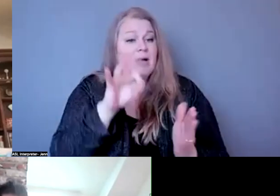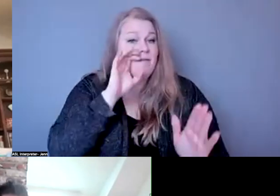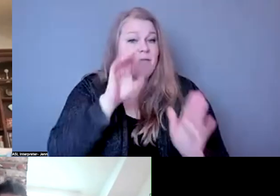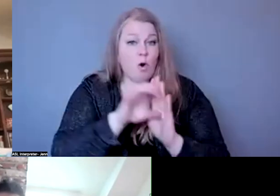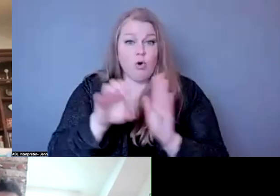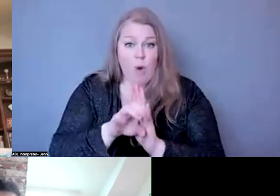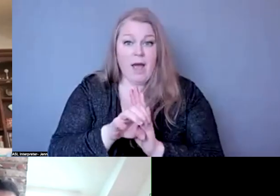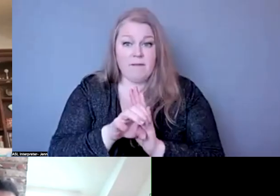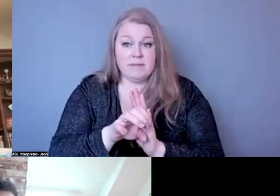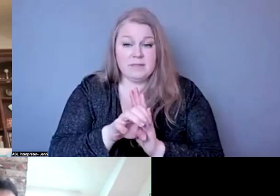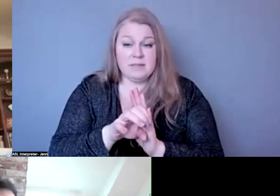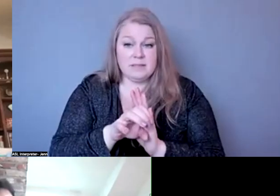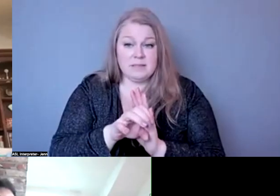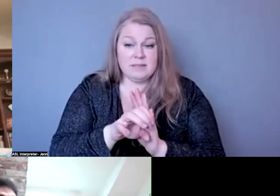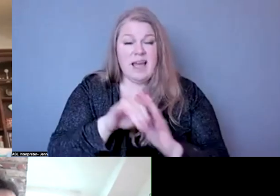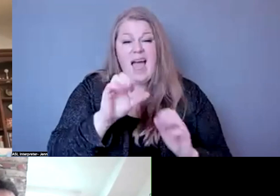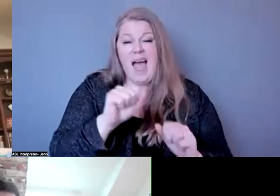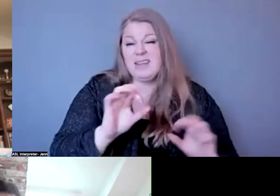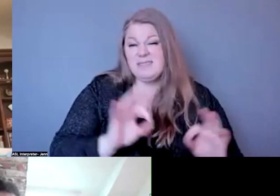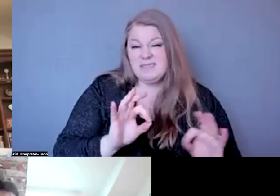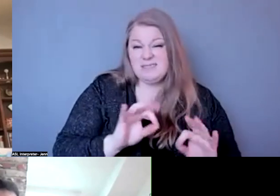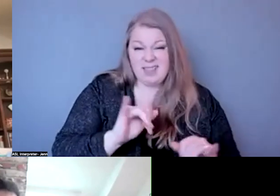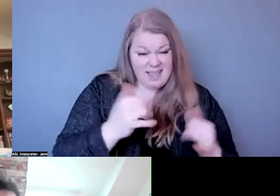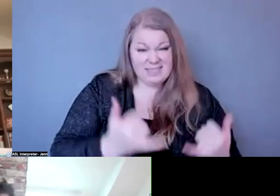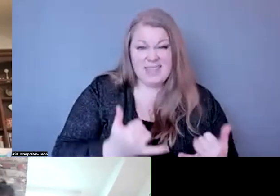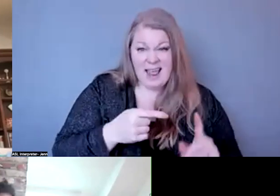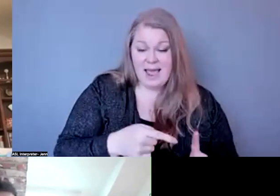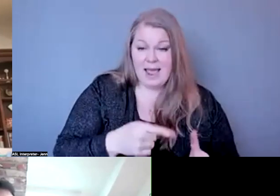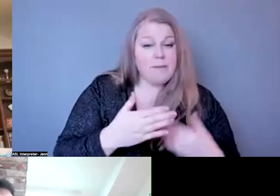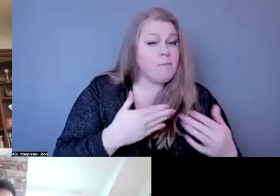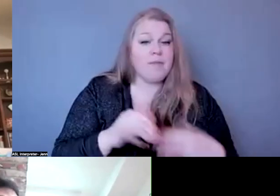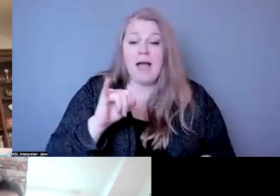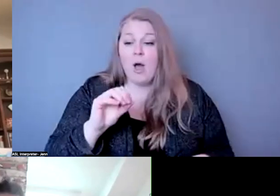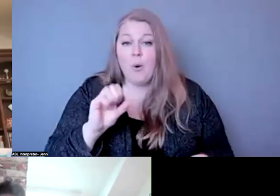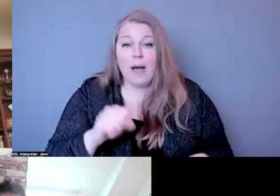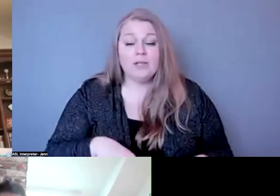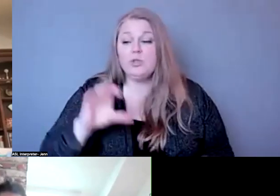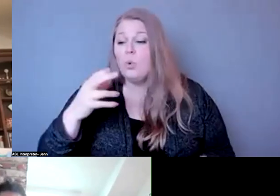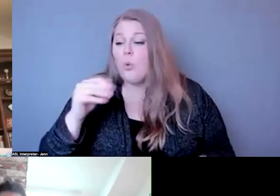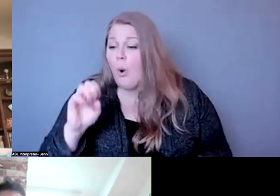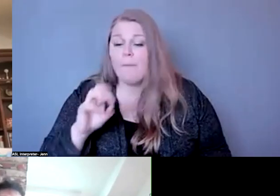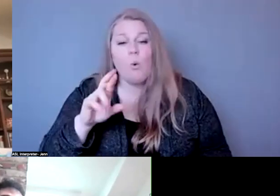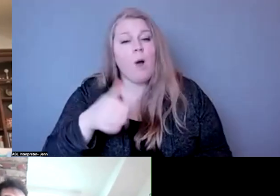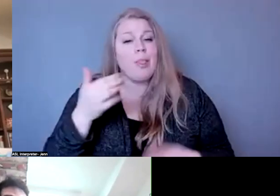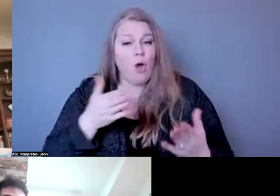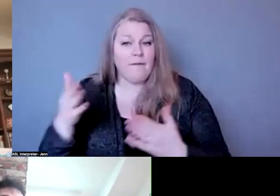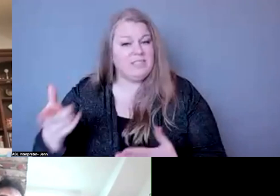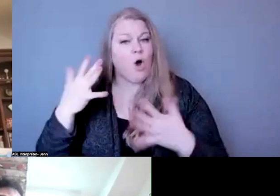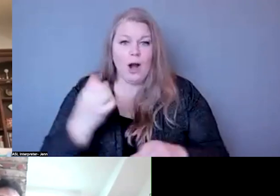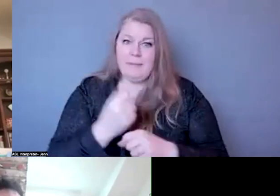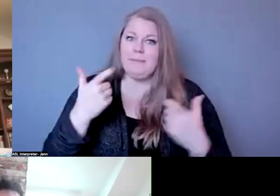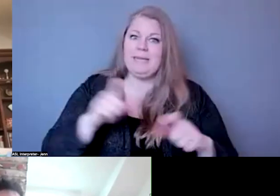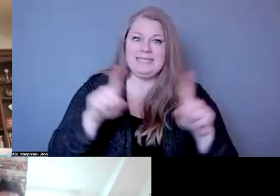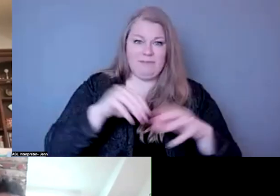as rudimentary as it is today, whether it's in iOS, in Chrome, in other offerings, already makes a difference in my